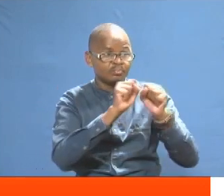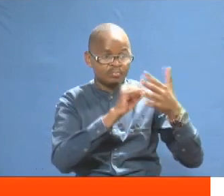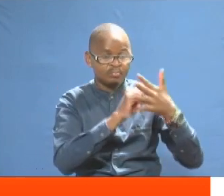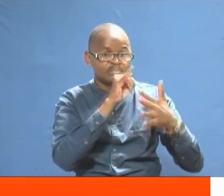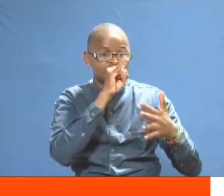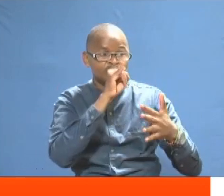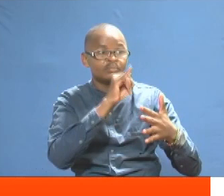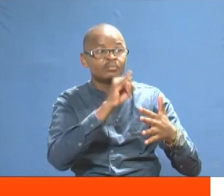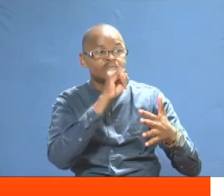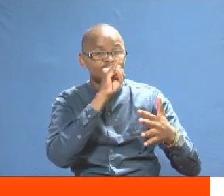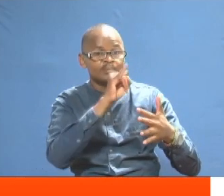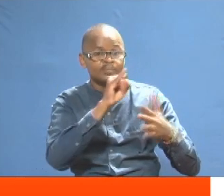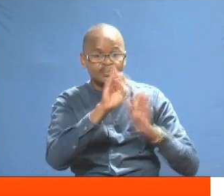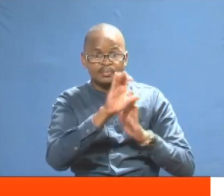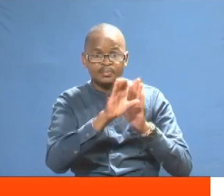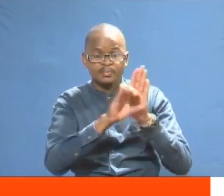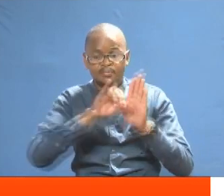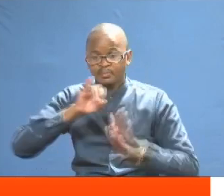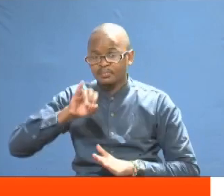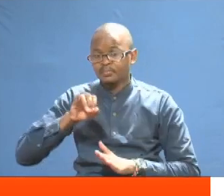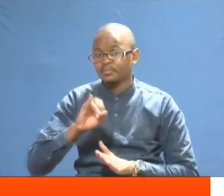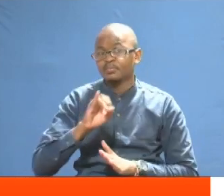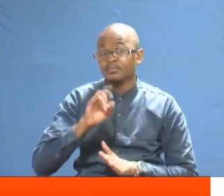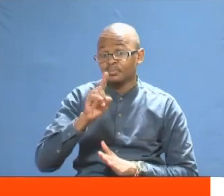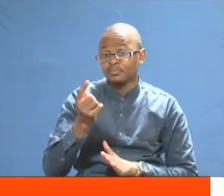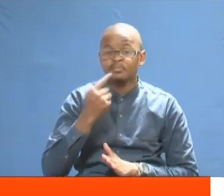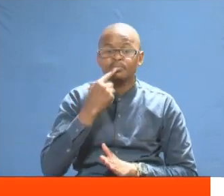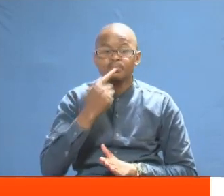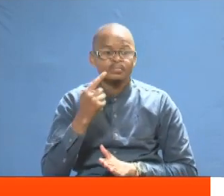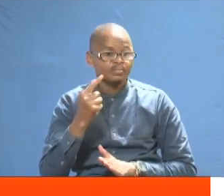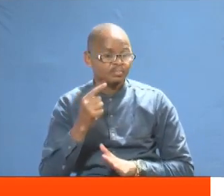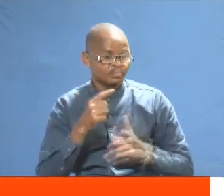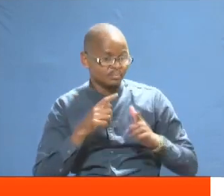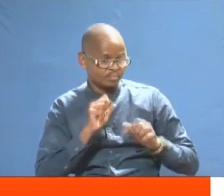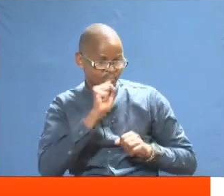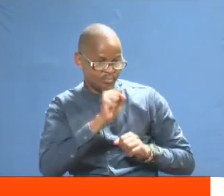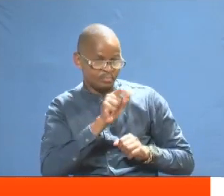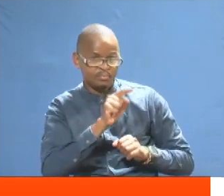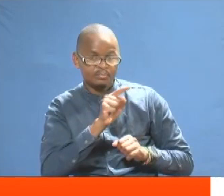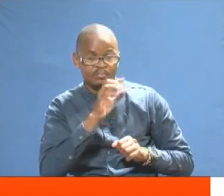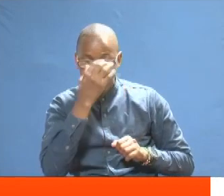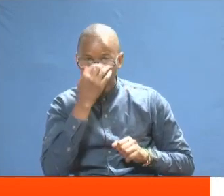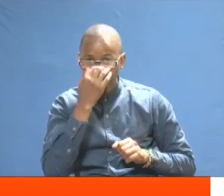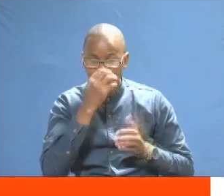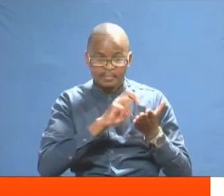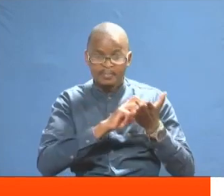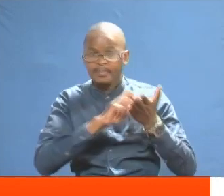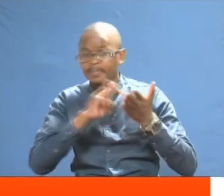is in the Constitution of Jubilee. So you can't say, yes, Deputy President William Ruto